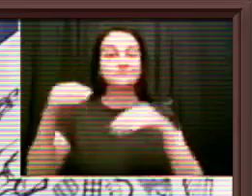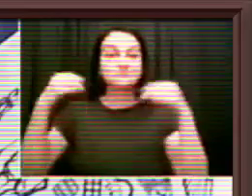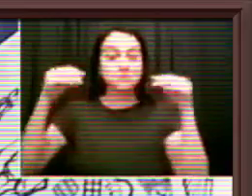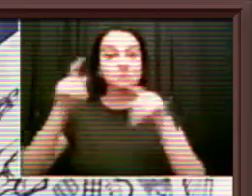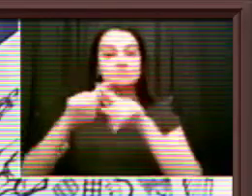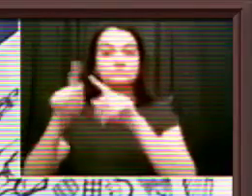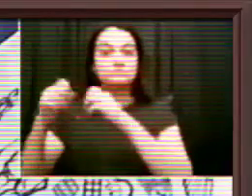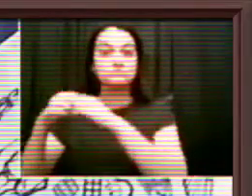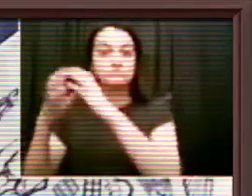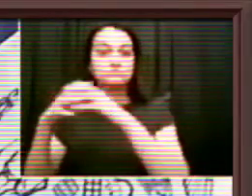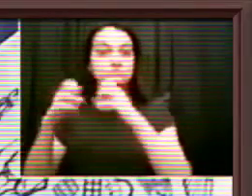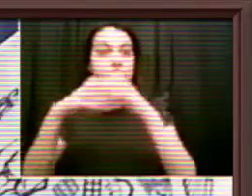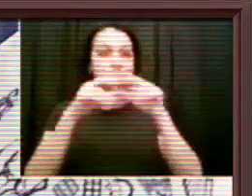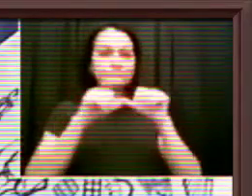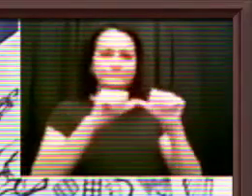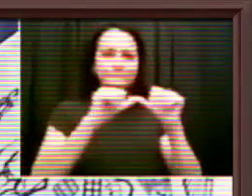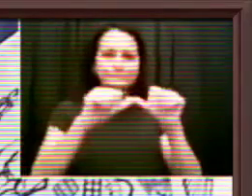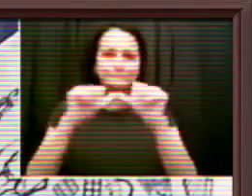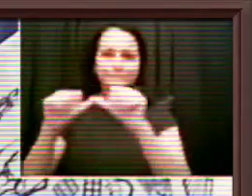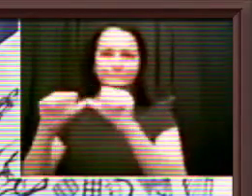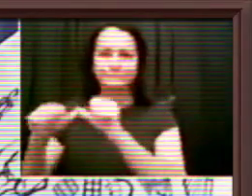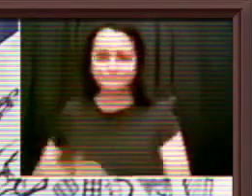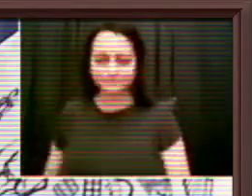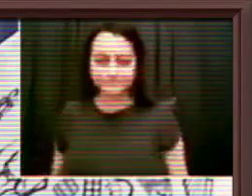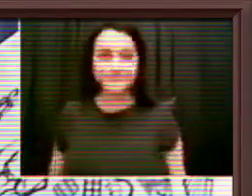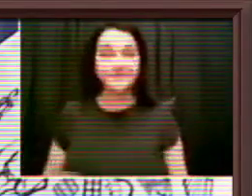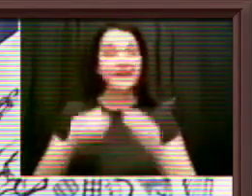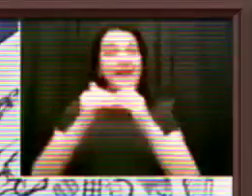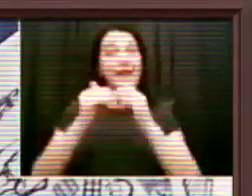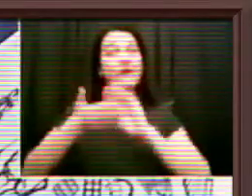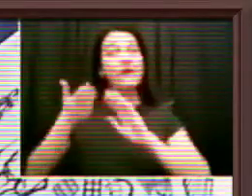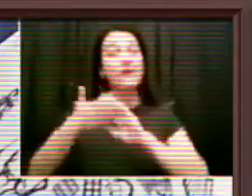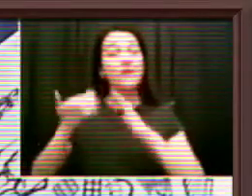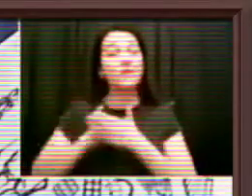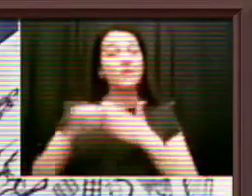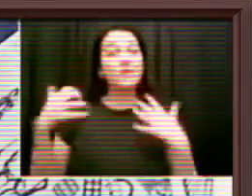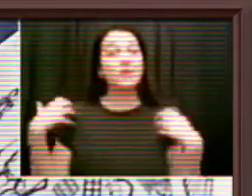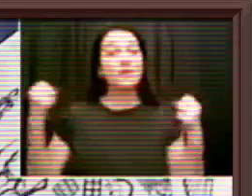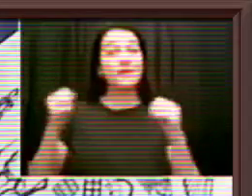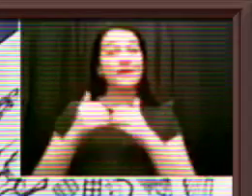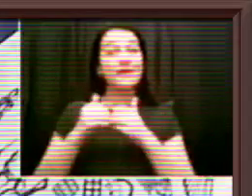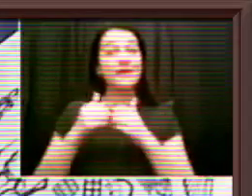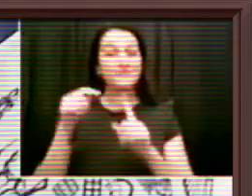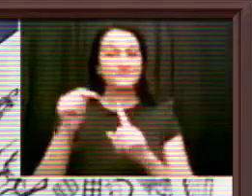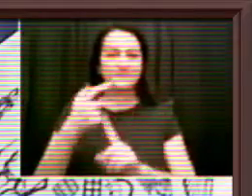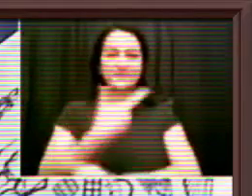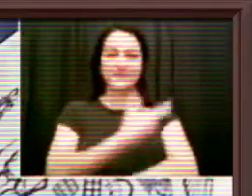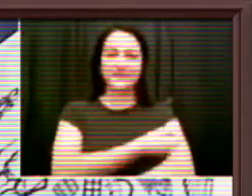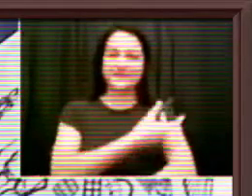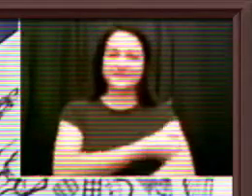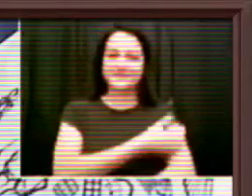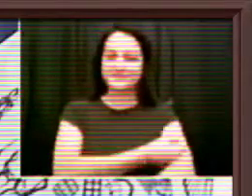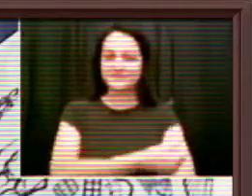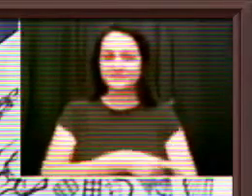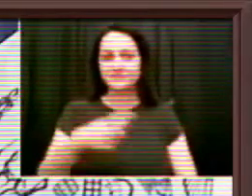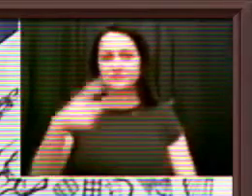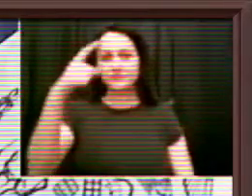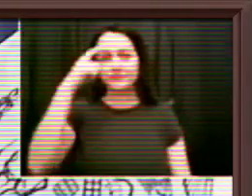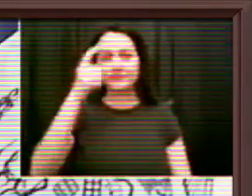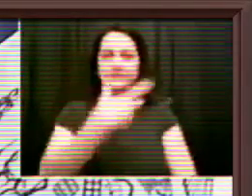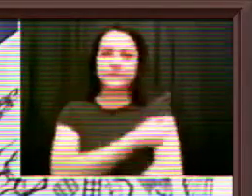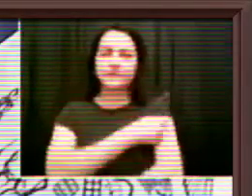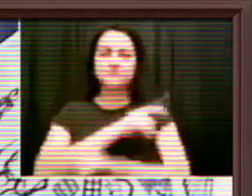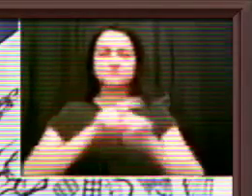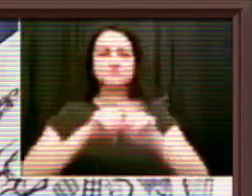out. You know, I'm not trying to be the first to comment or anything, or, you know, anything